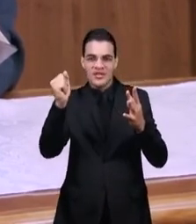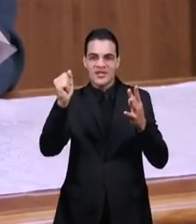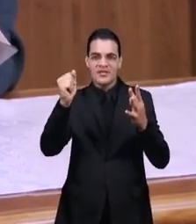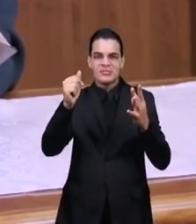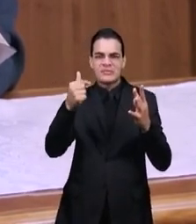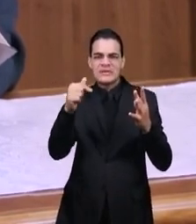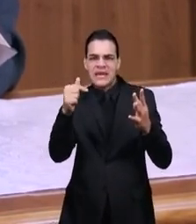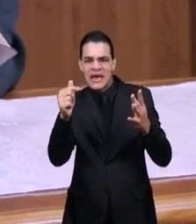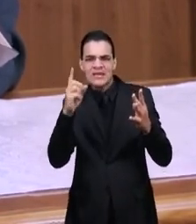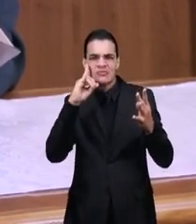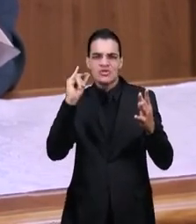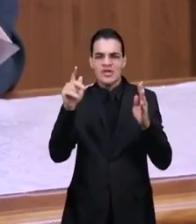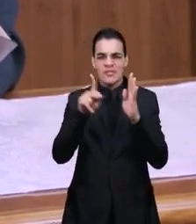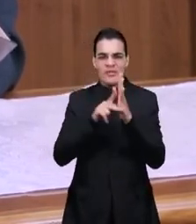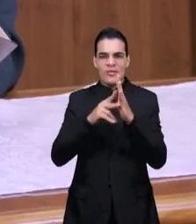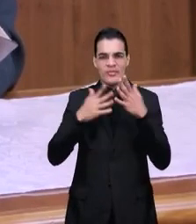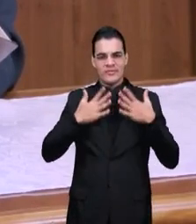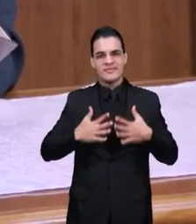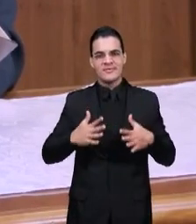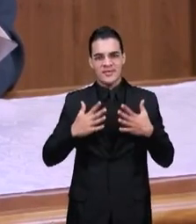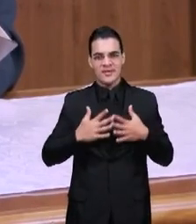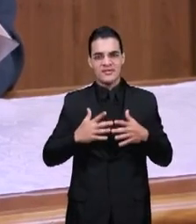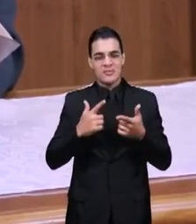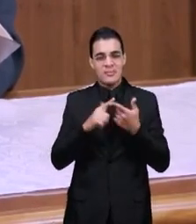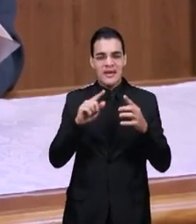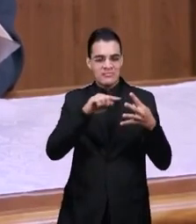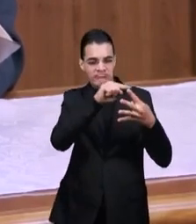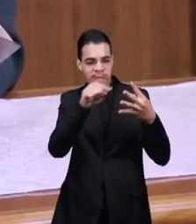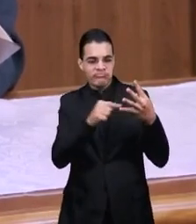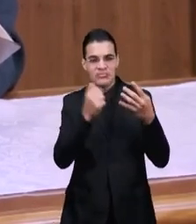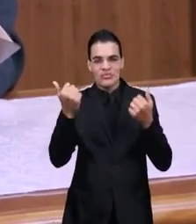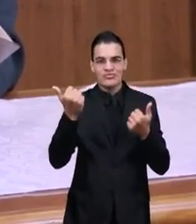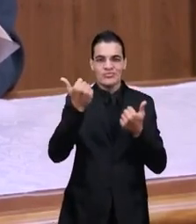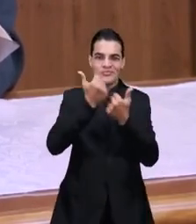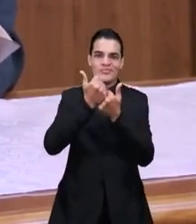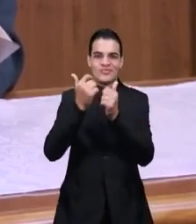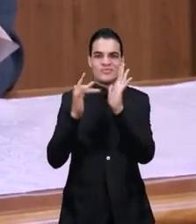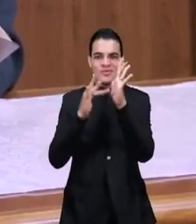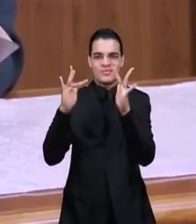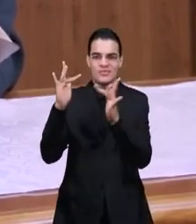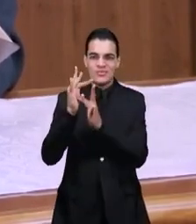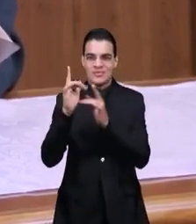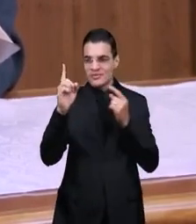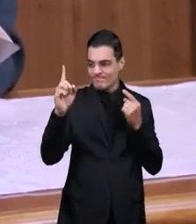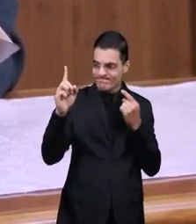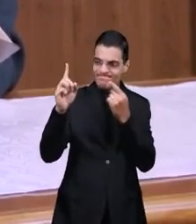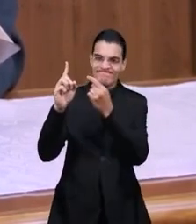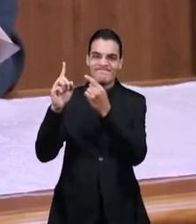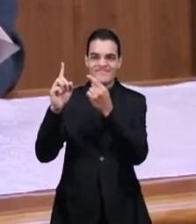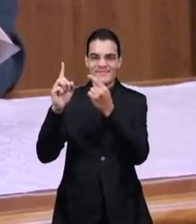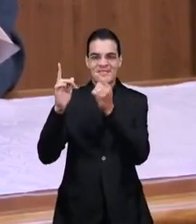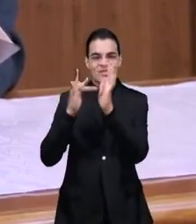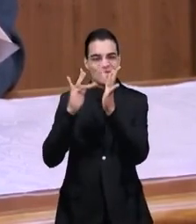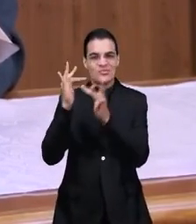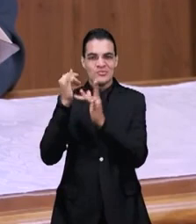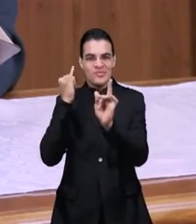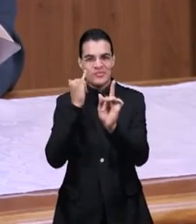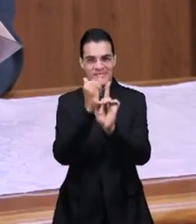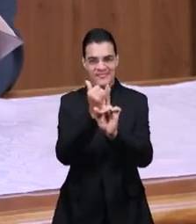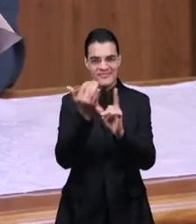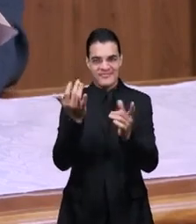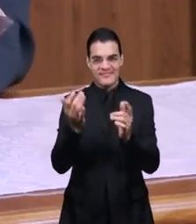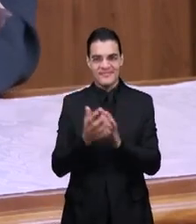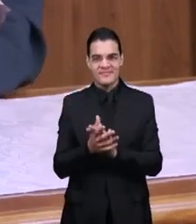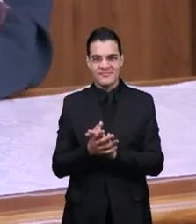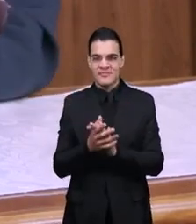of rest. And all of this was substituted by the Lord Jesus, pointing to Jesus prophetically, as we